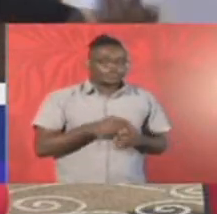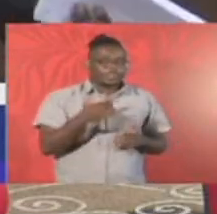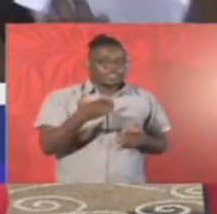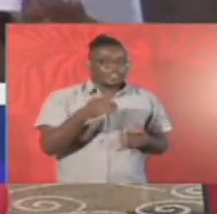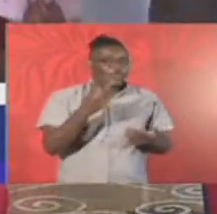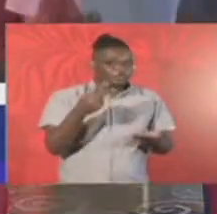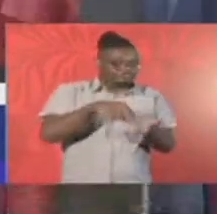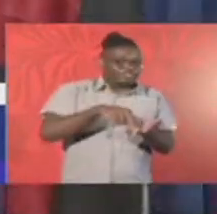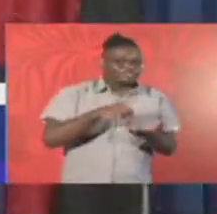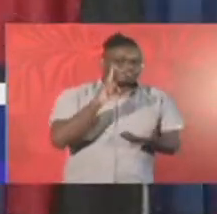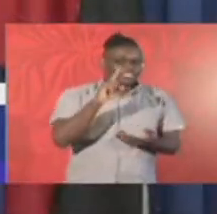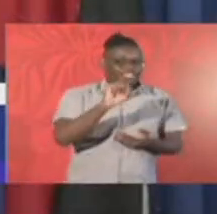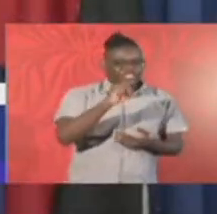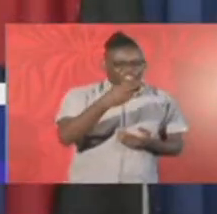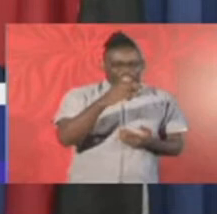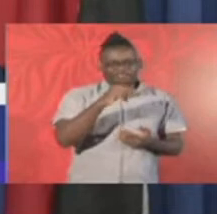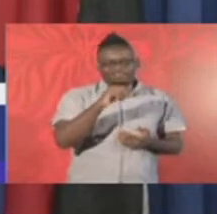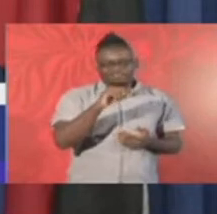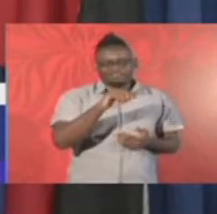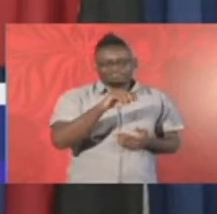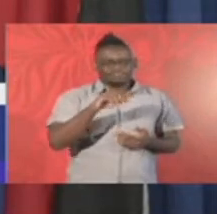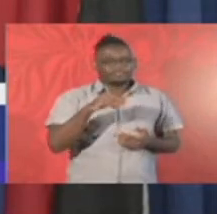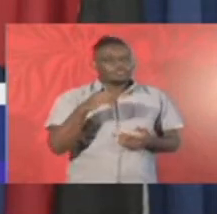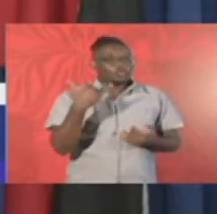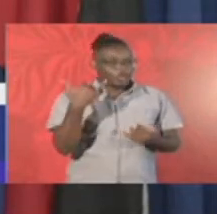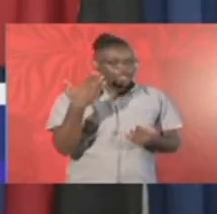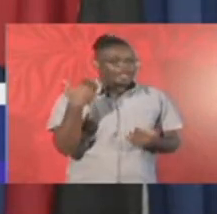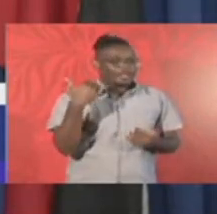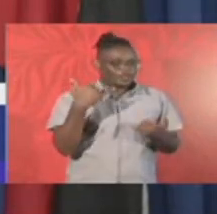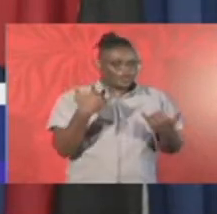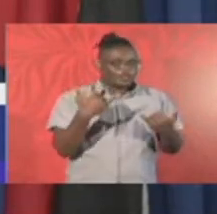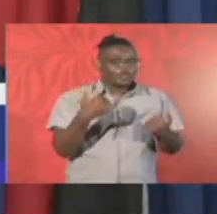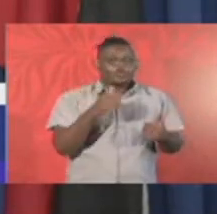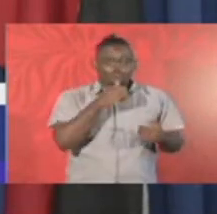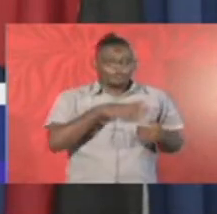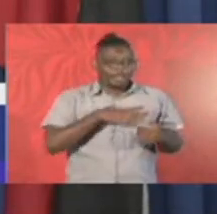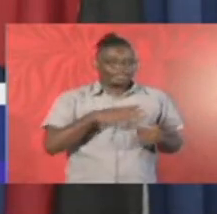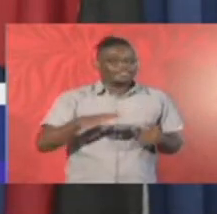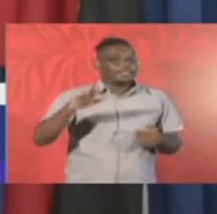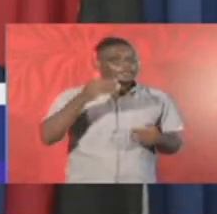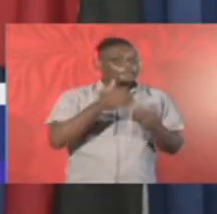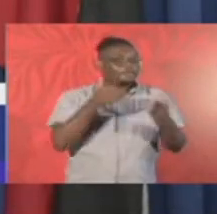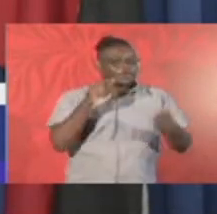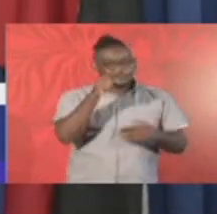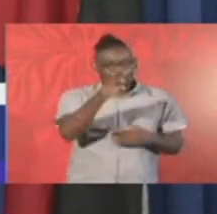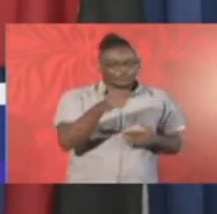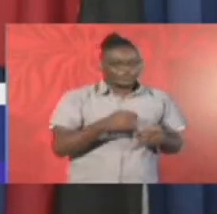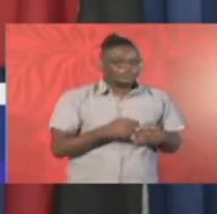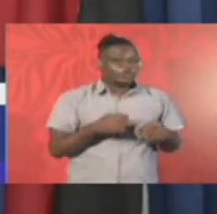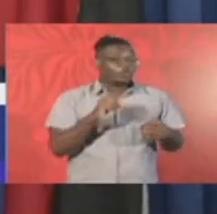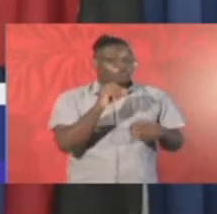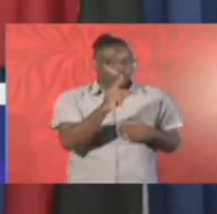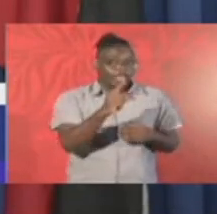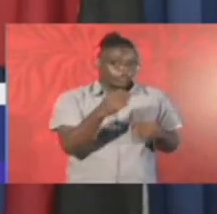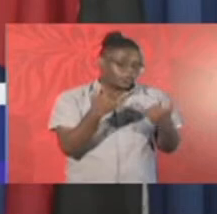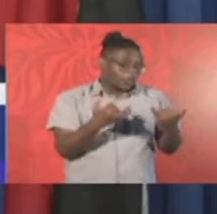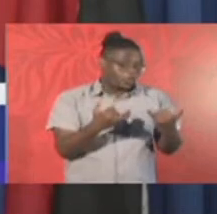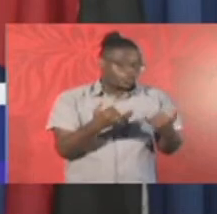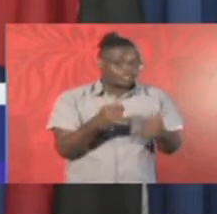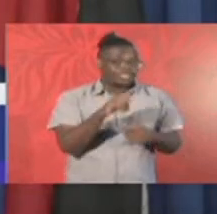you couldn't see your colleague behind you, but she was way ahead of you. Yes? Terry Ann Brown Campbell, TTT